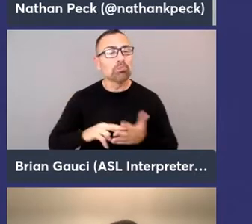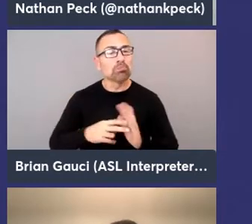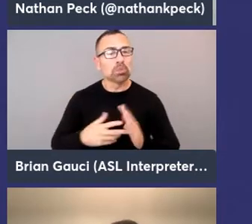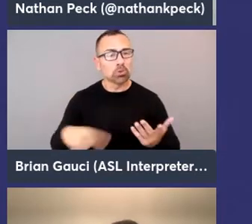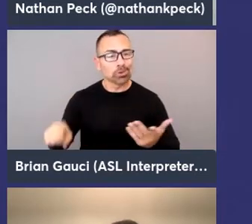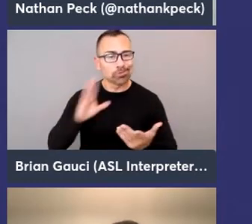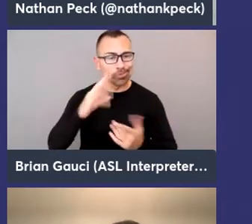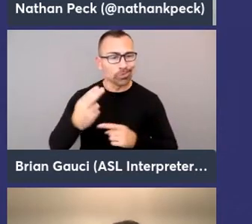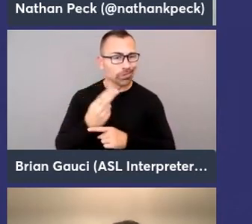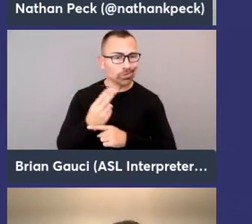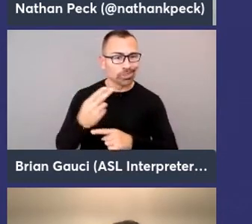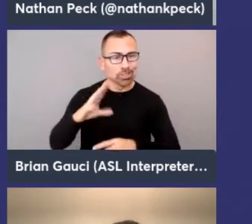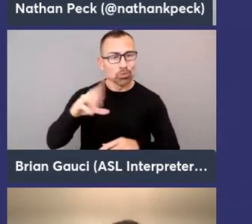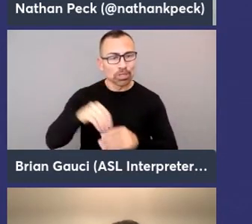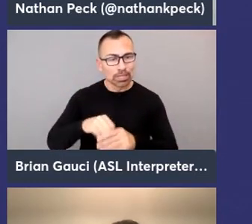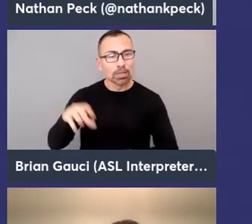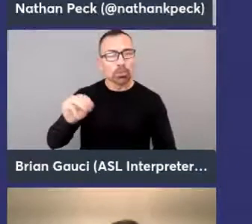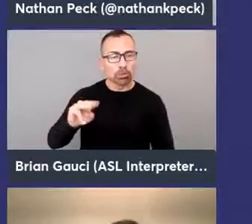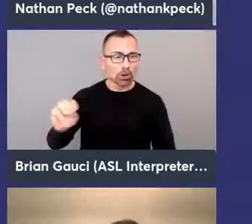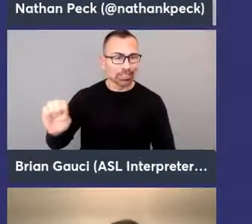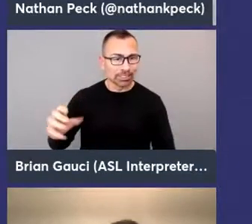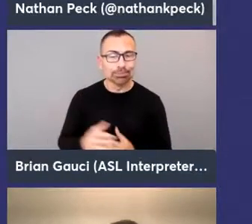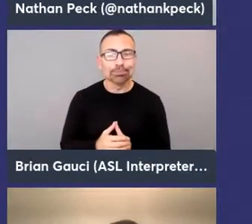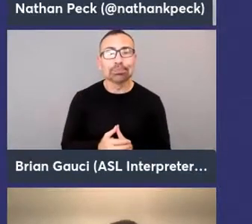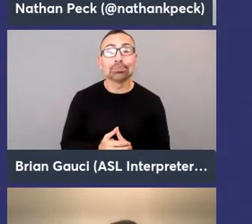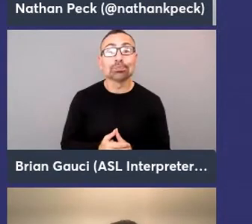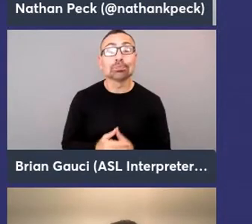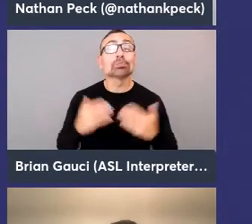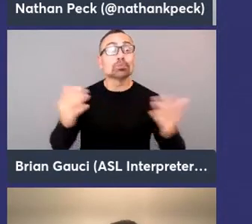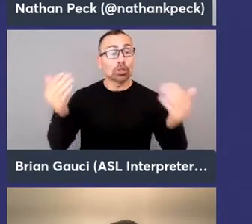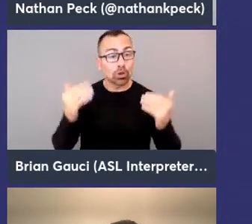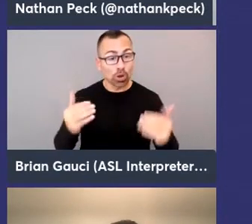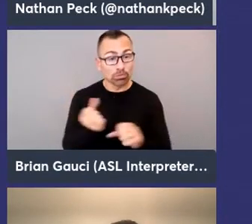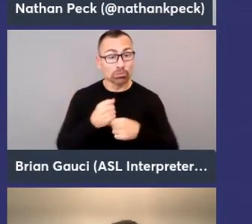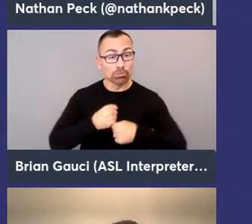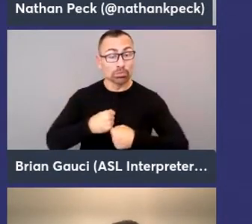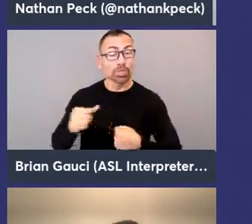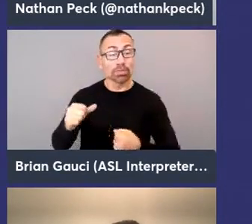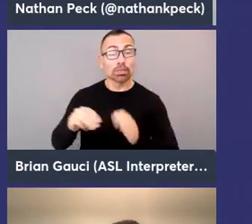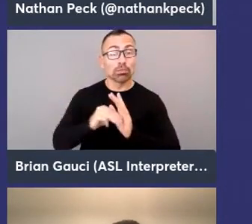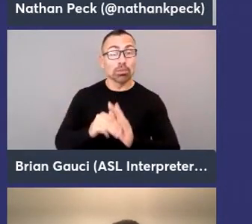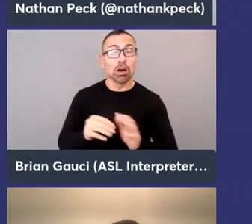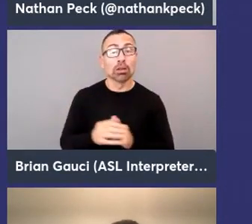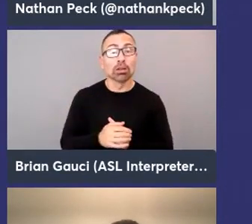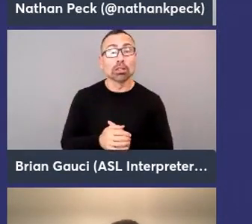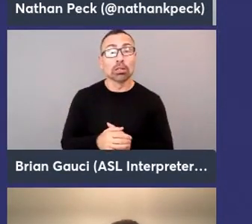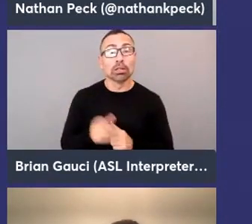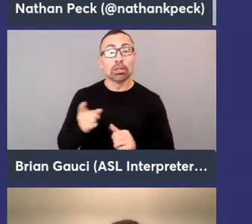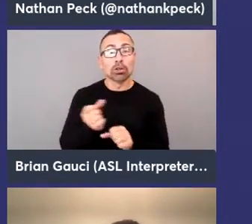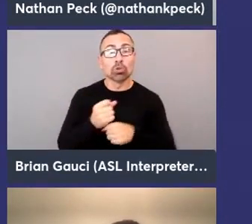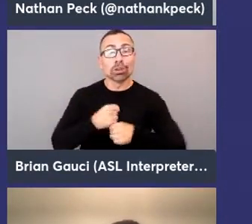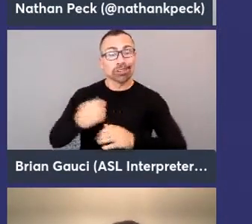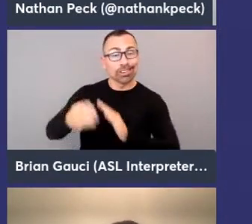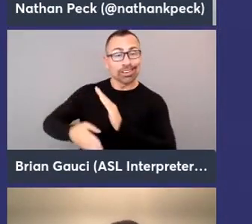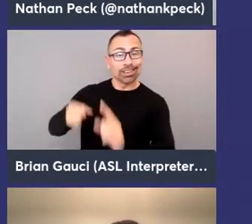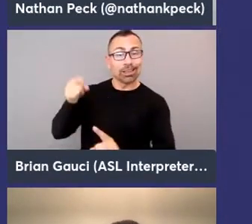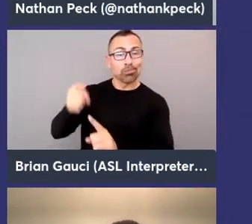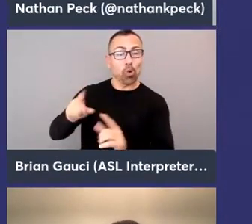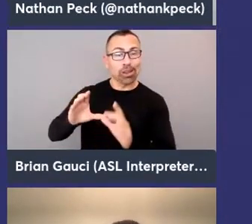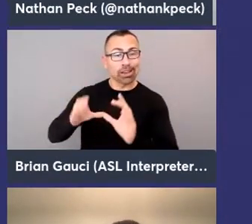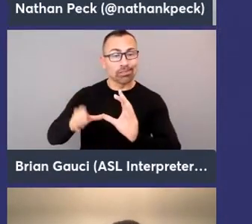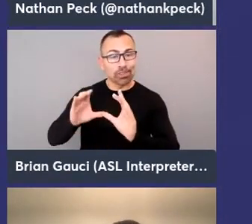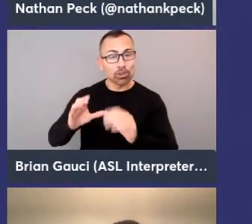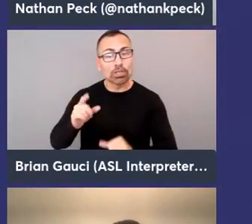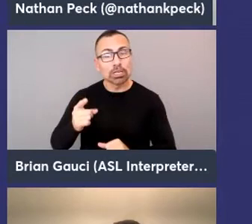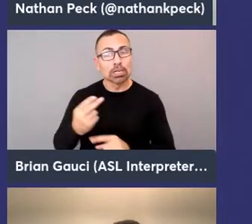in a multimodal fashion. We go about creating the model, and we create the endpoint configuration. Here we are